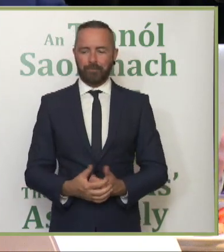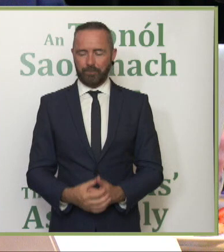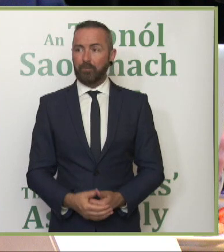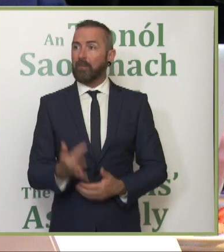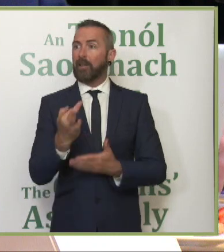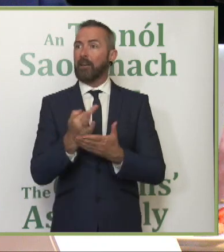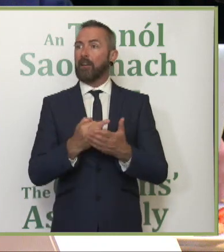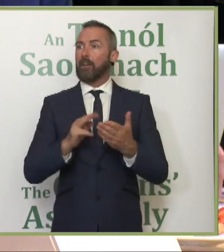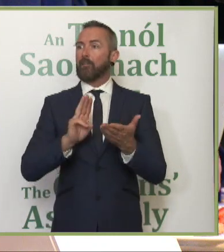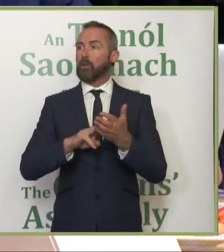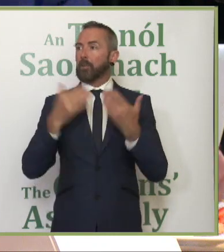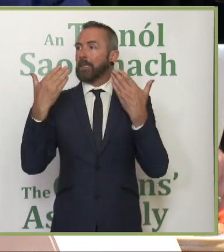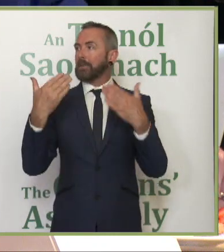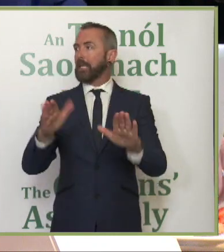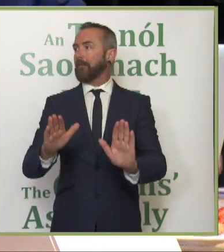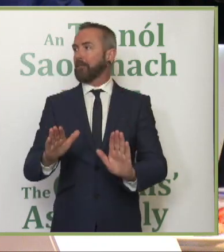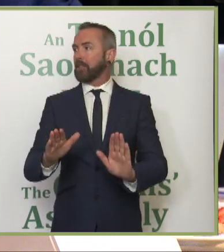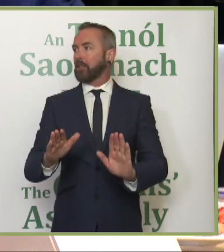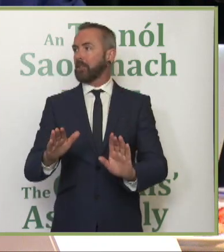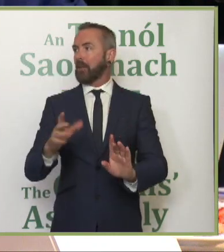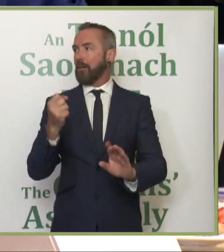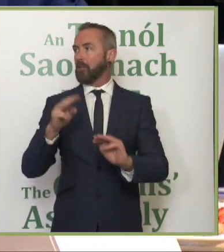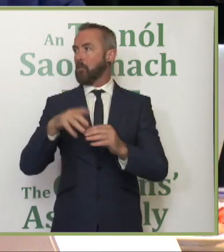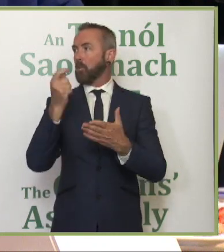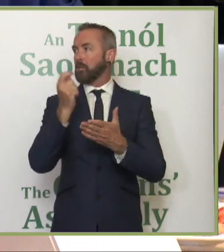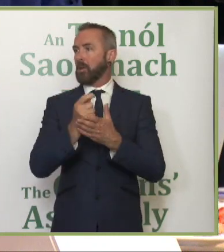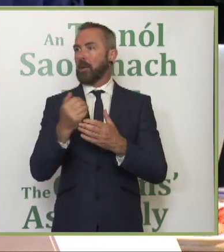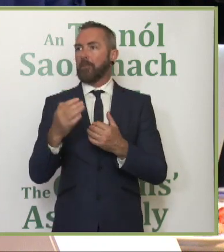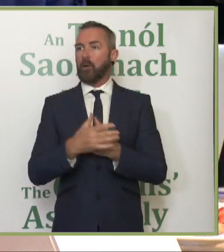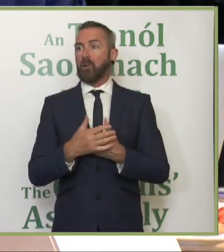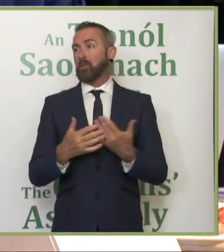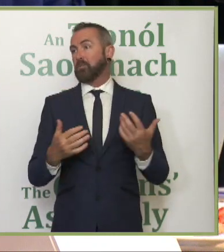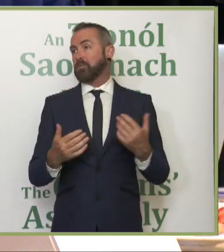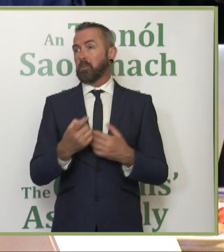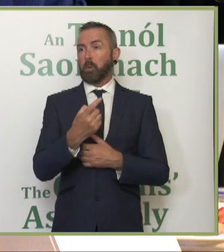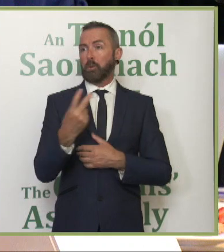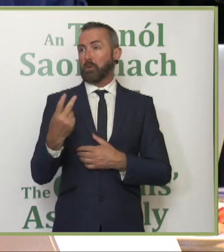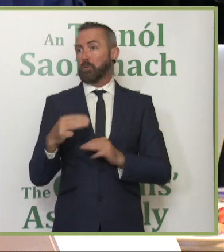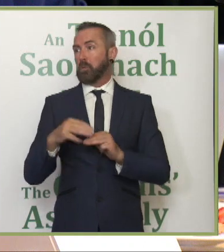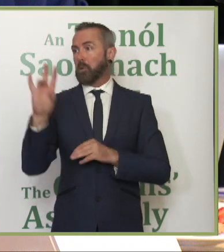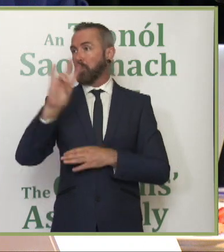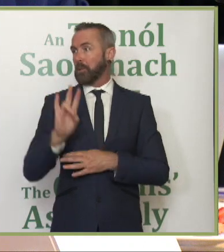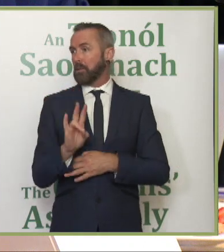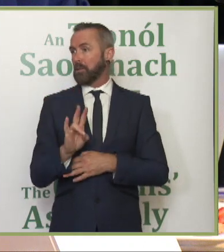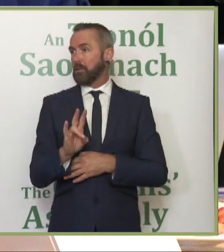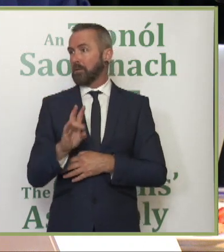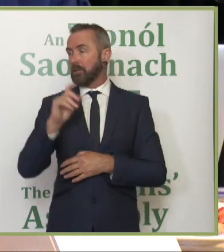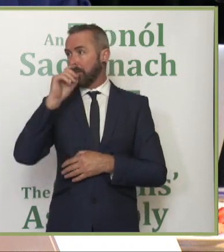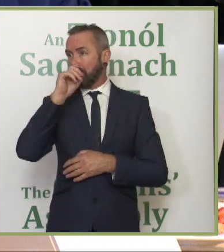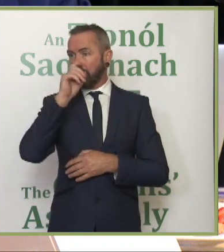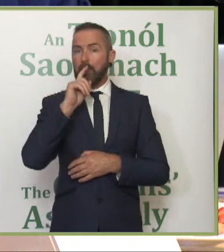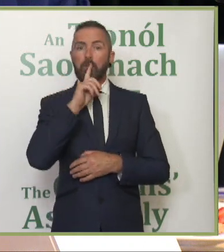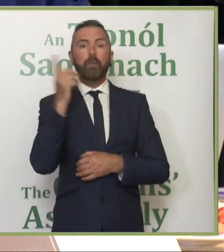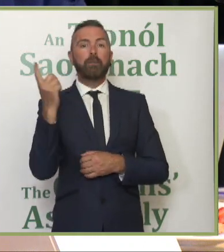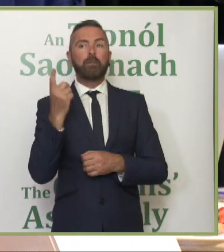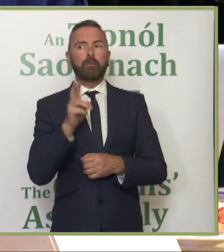of minutes left, so we're tight, but I have time for another question. And again, it comes back to